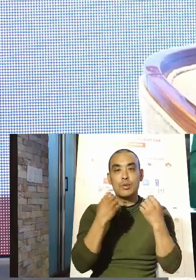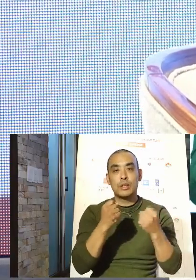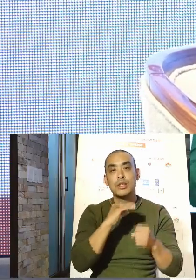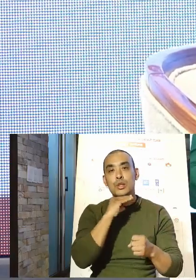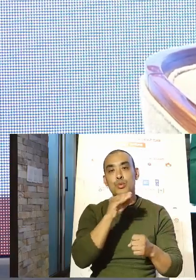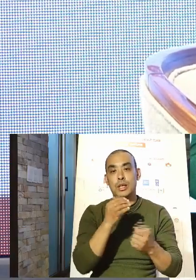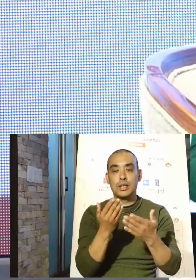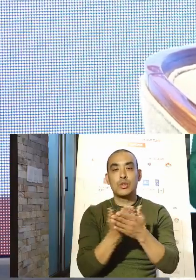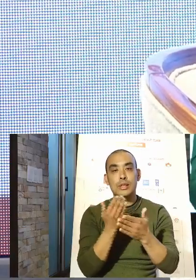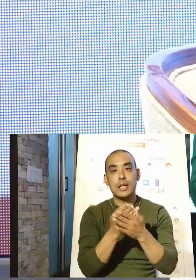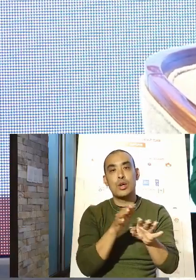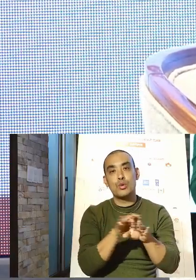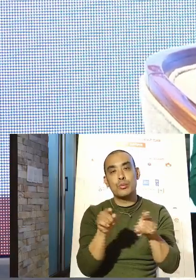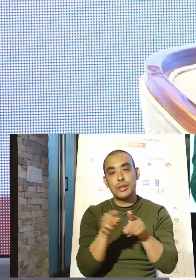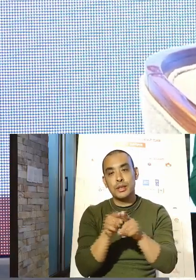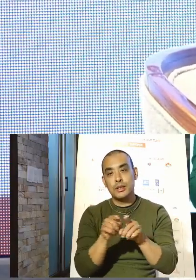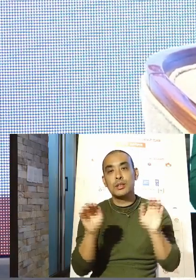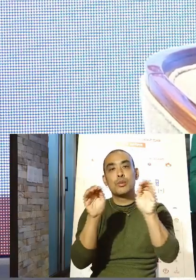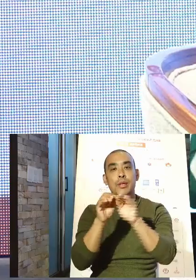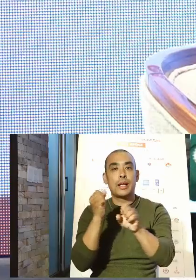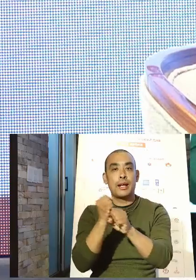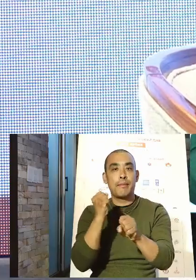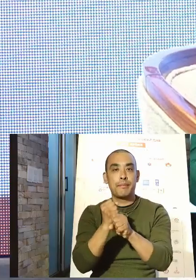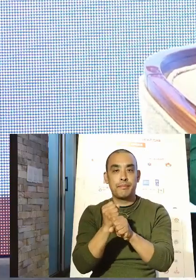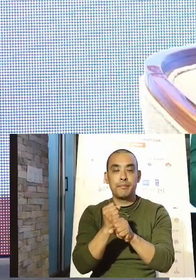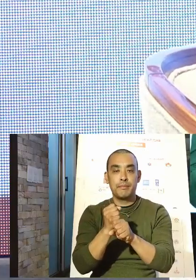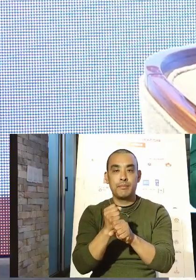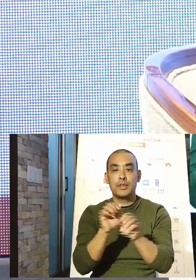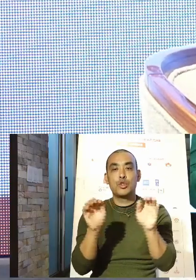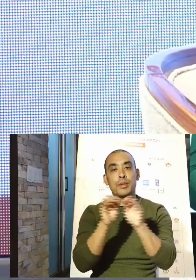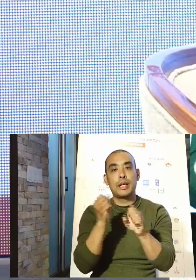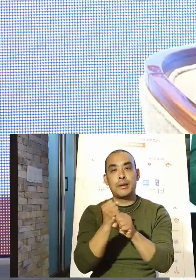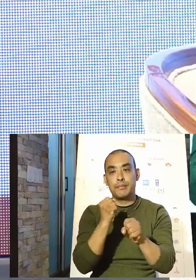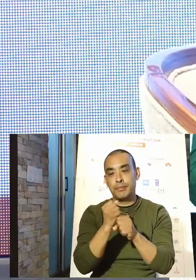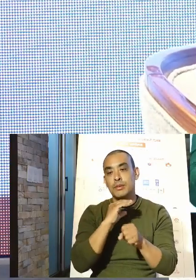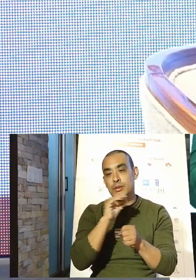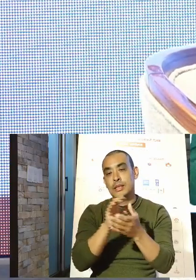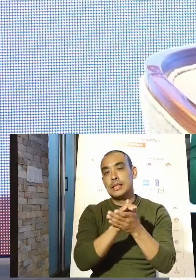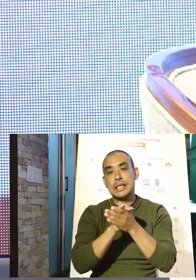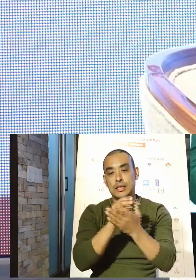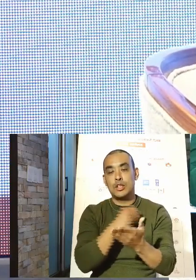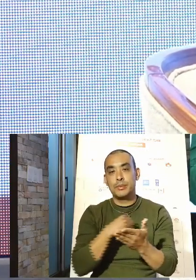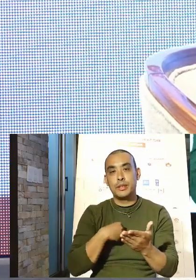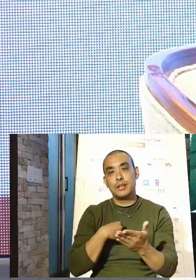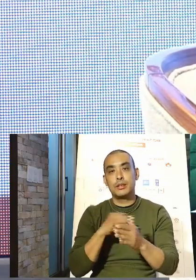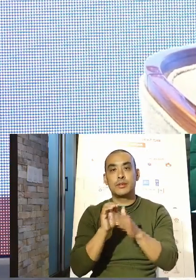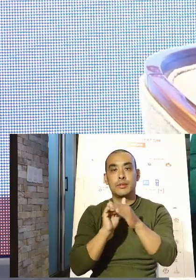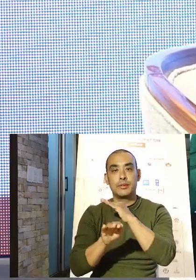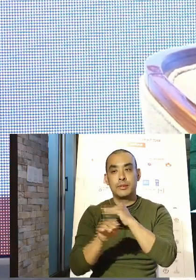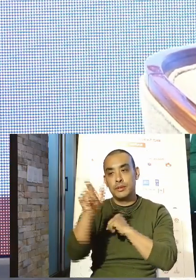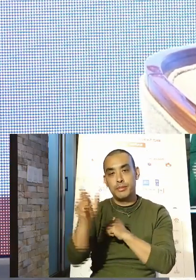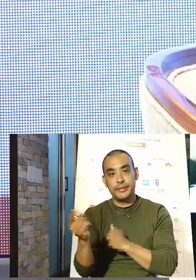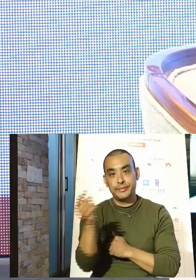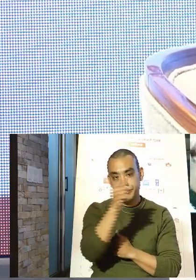health counselor, those who are designated at the facility level, we have designated adolescent friendly health clinics. The person who is coming